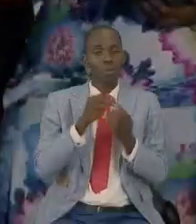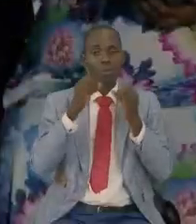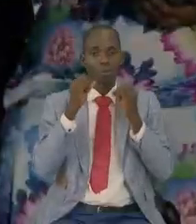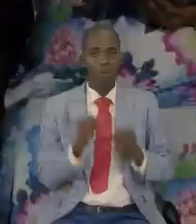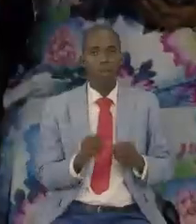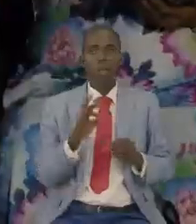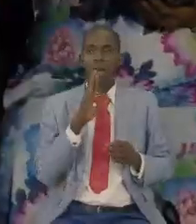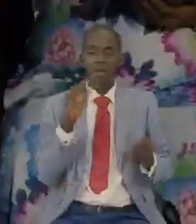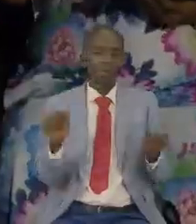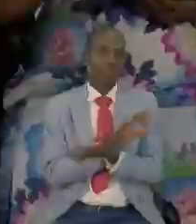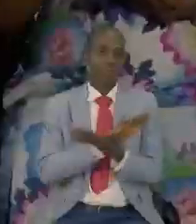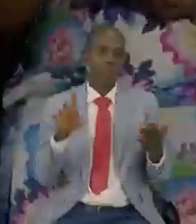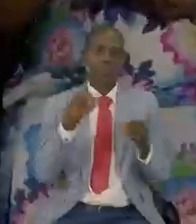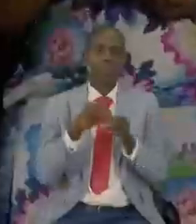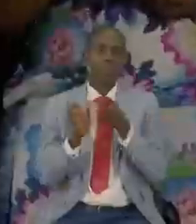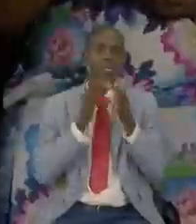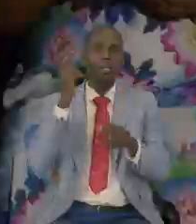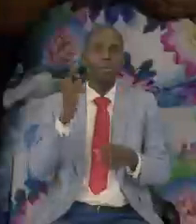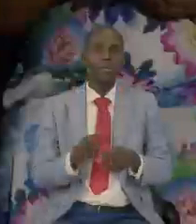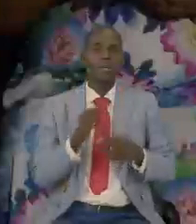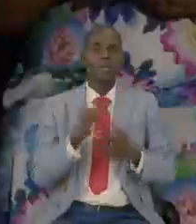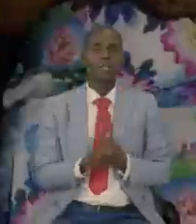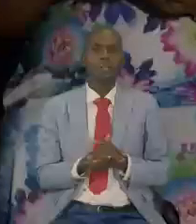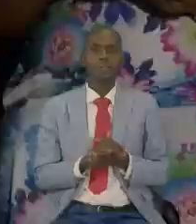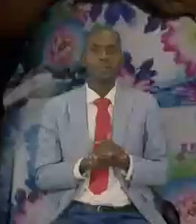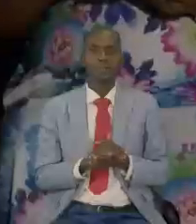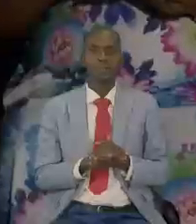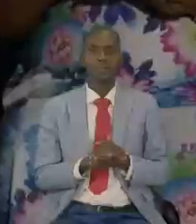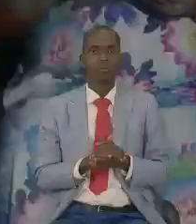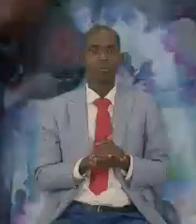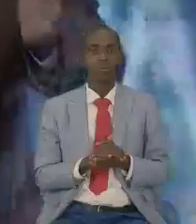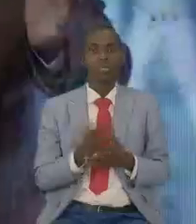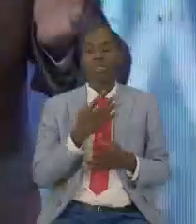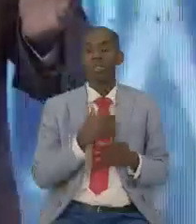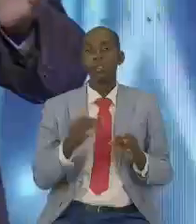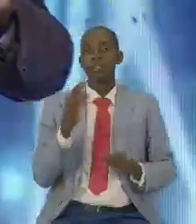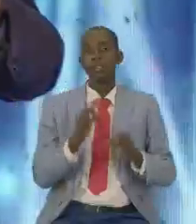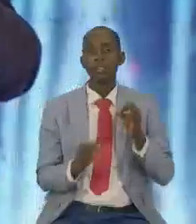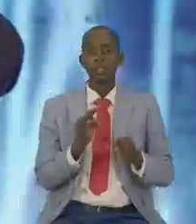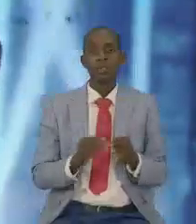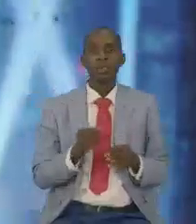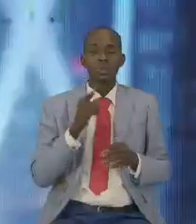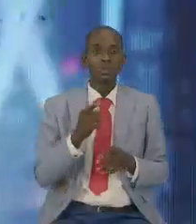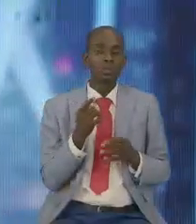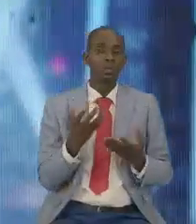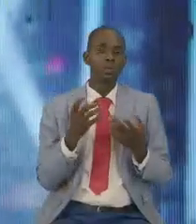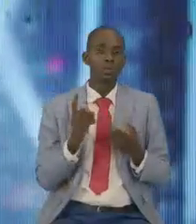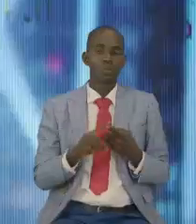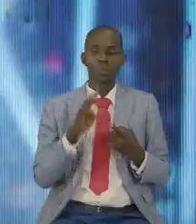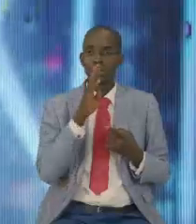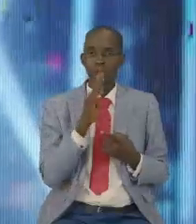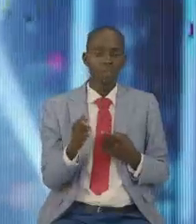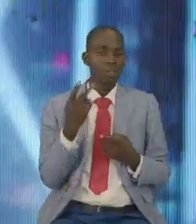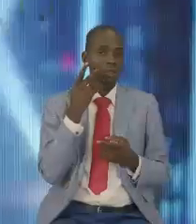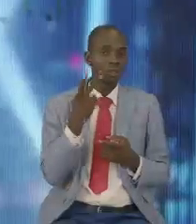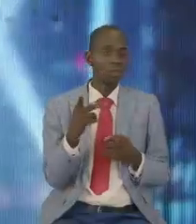name. And if you want to be counted as one of the people that now